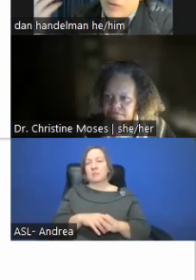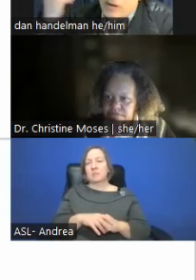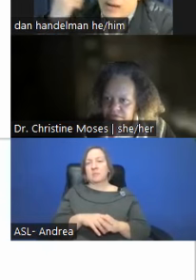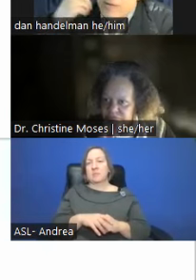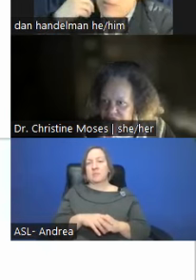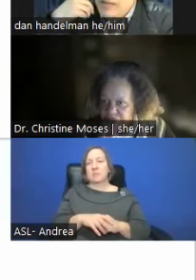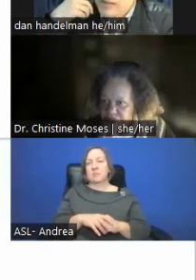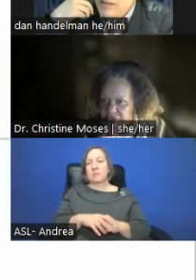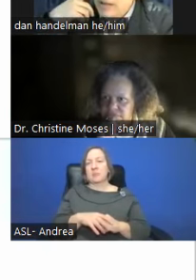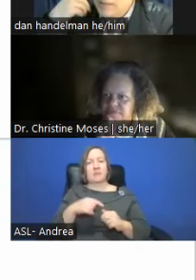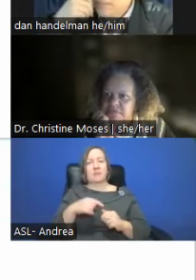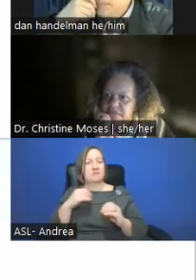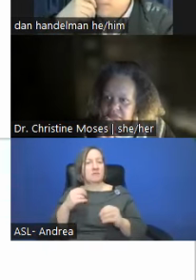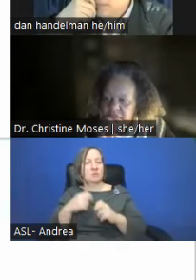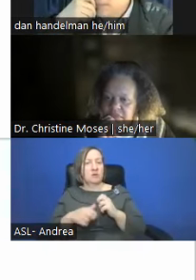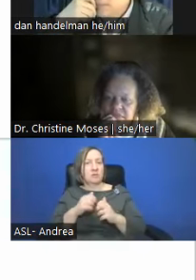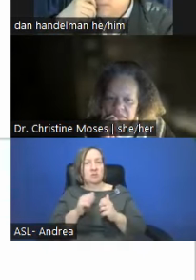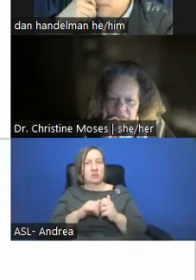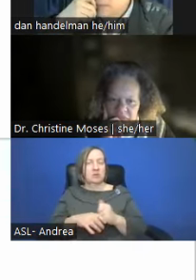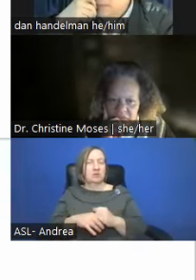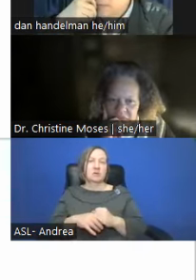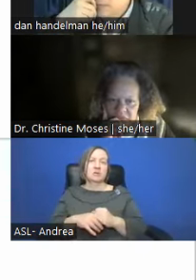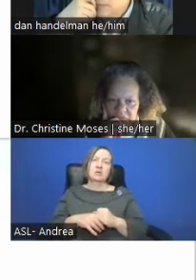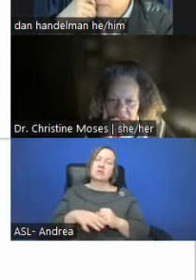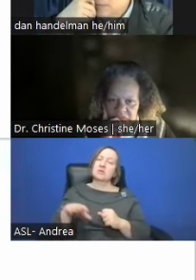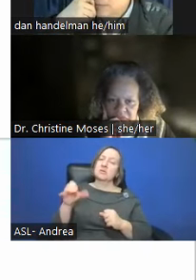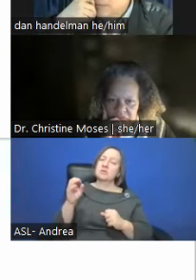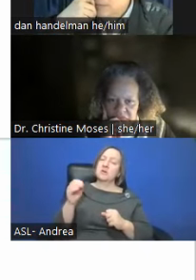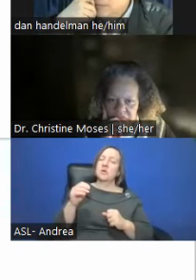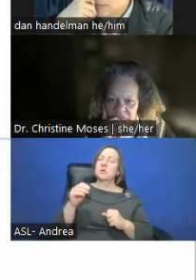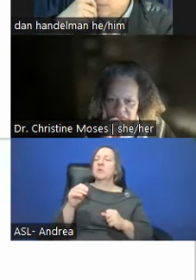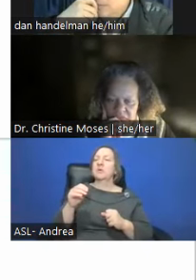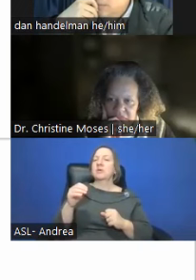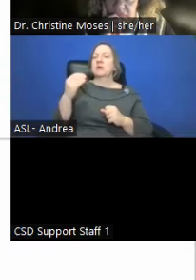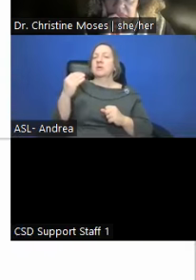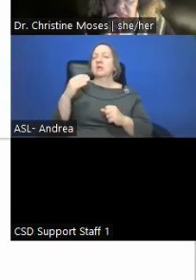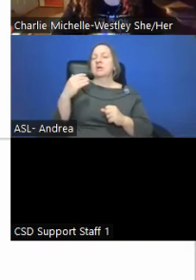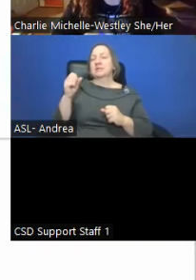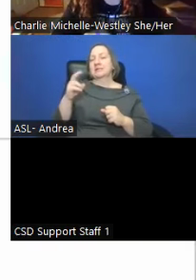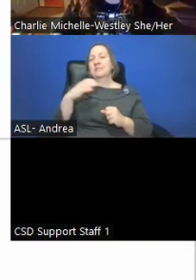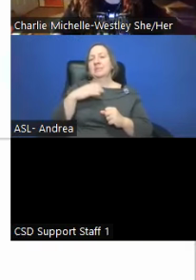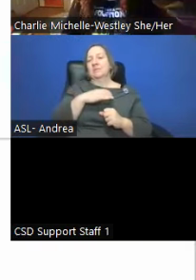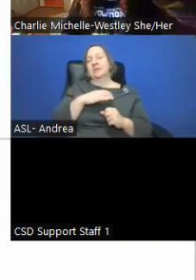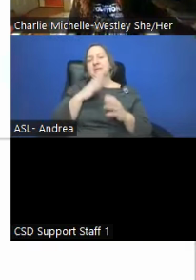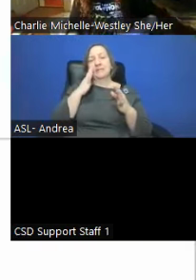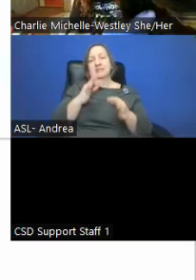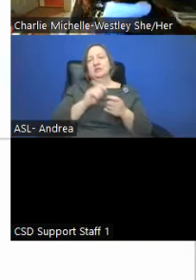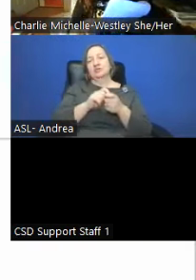Staff? I have no objection to that. So there was a subcommittee decision to change all of